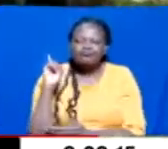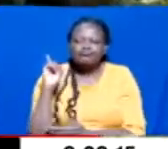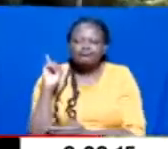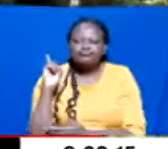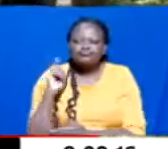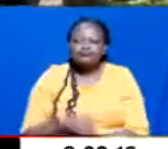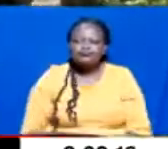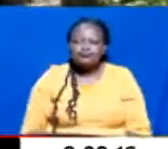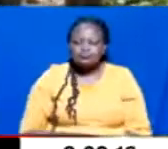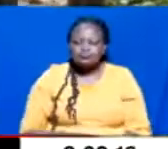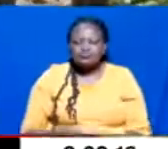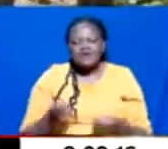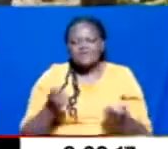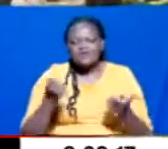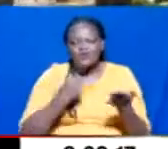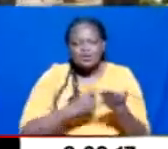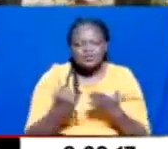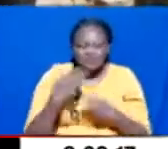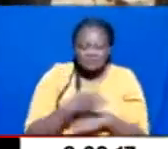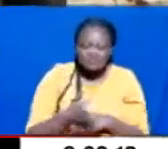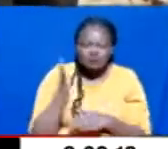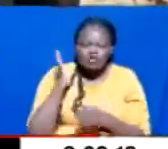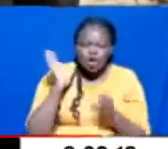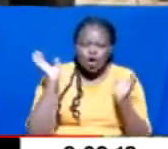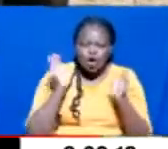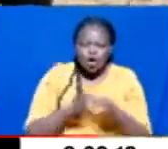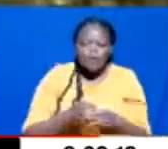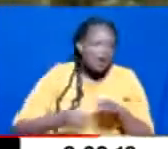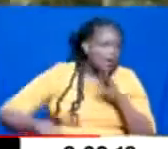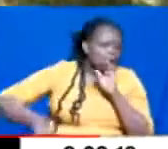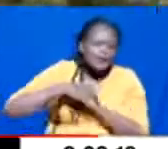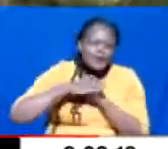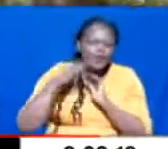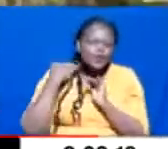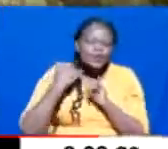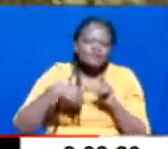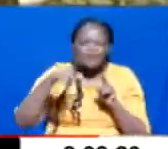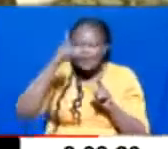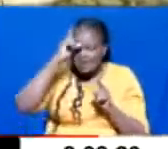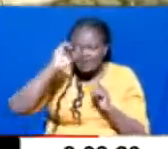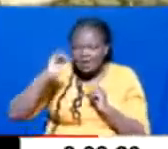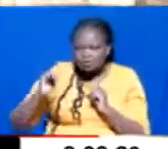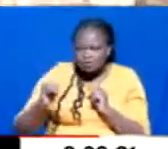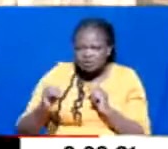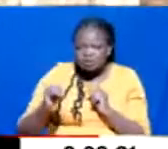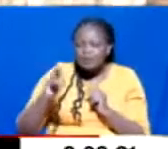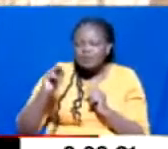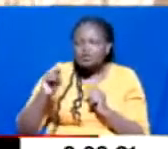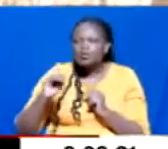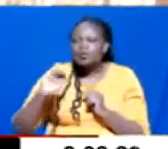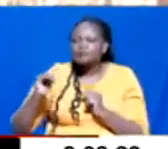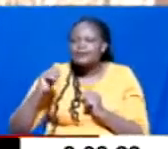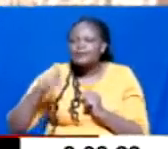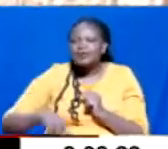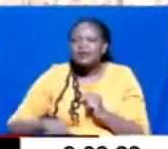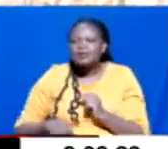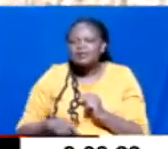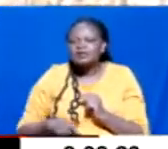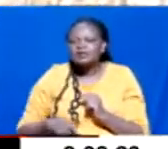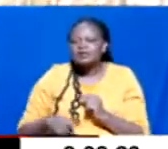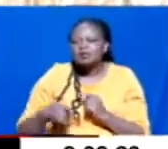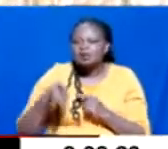Barely weeks after security forces flushed out bandits in Laikipia County, Baringo County MPs are decrying the